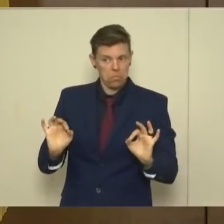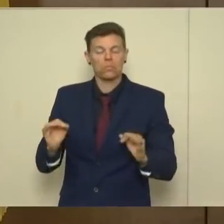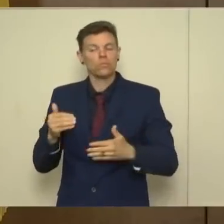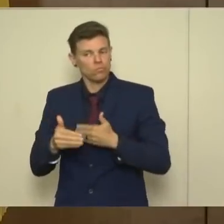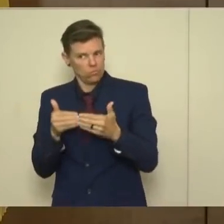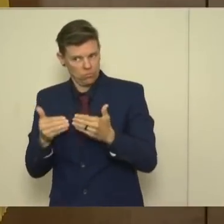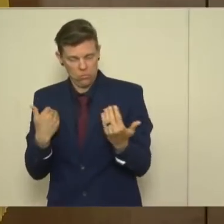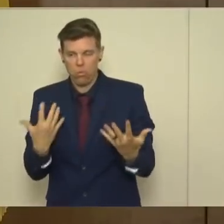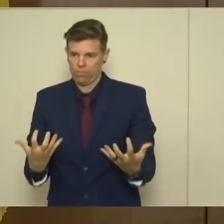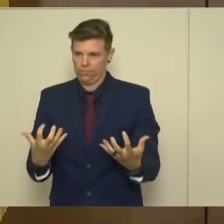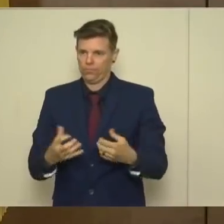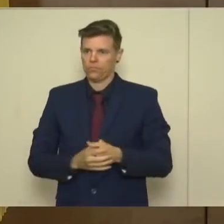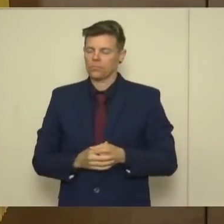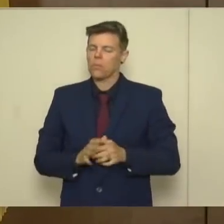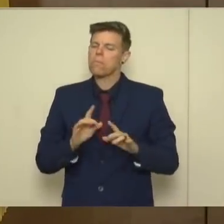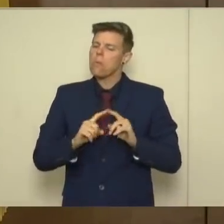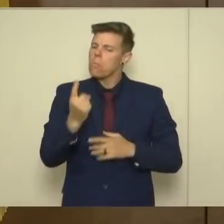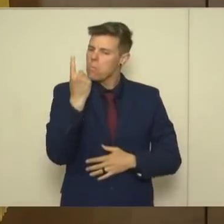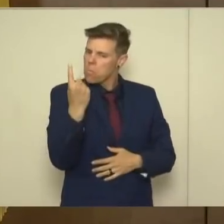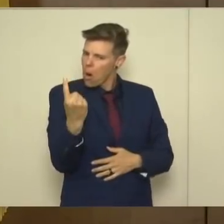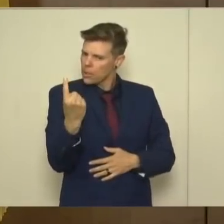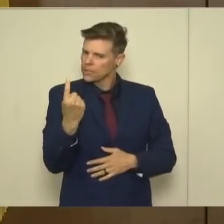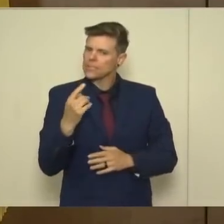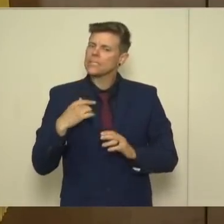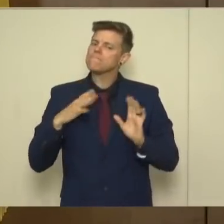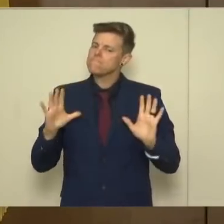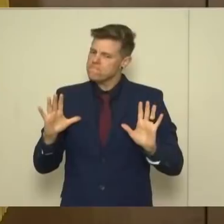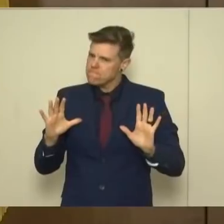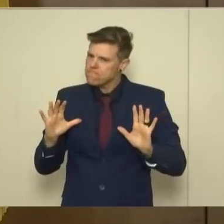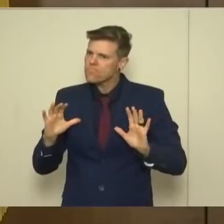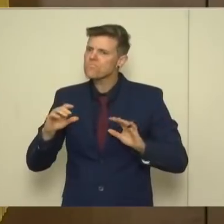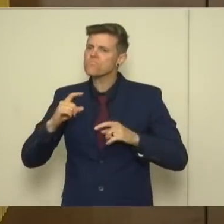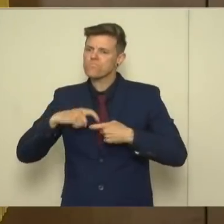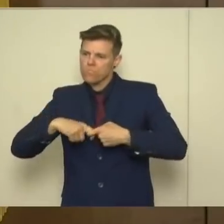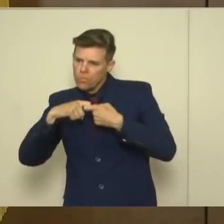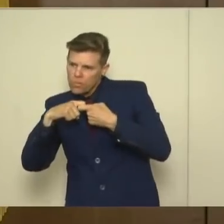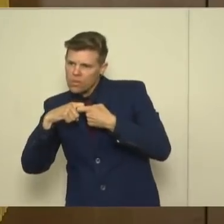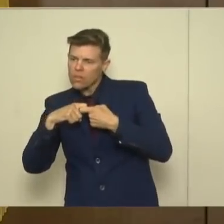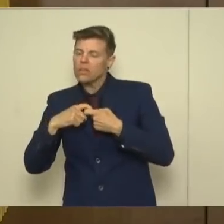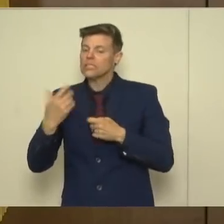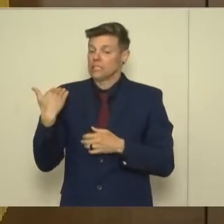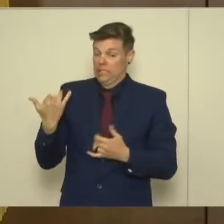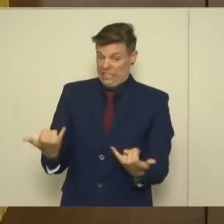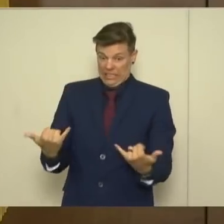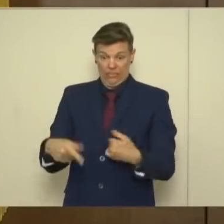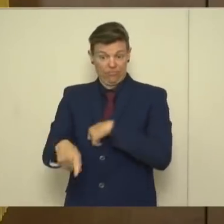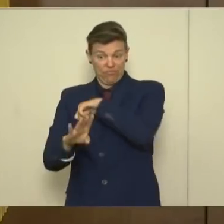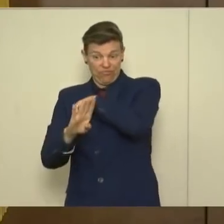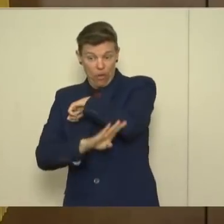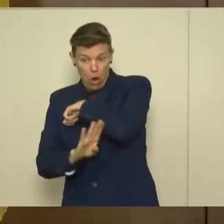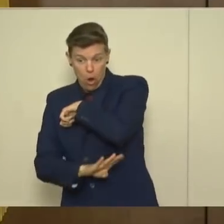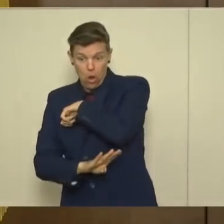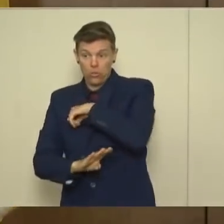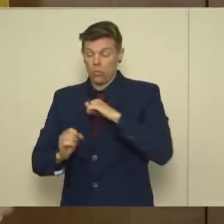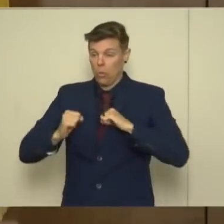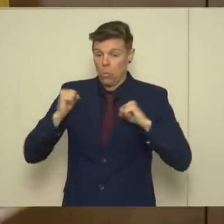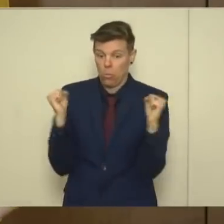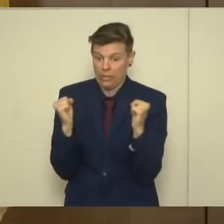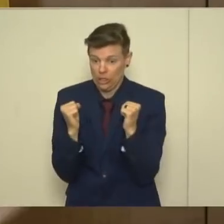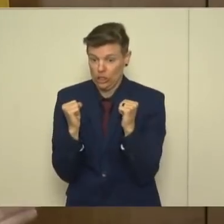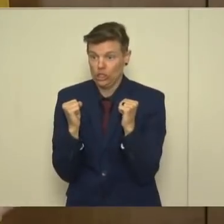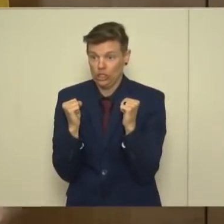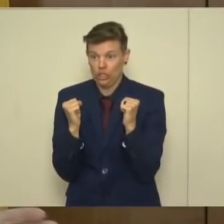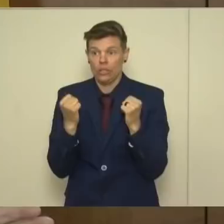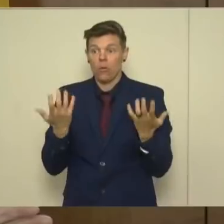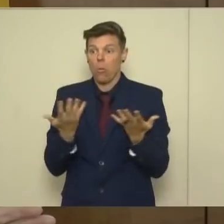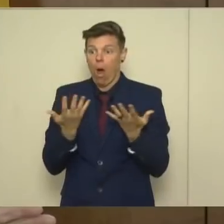bring. The scientific community and public health community is predicting, while what we're seeing in the southern hemisphere,